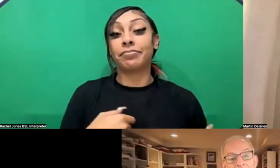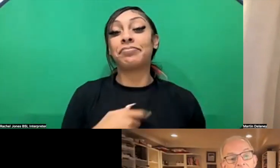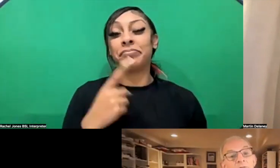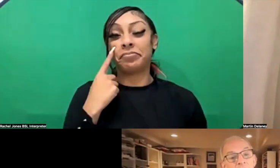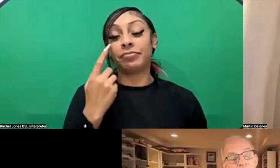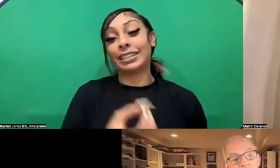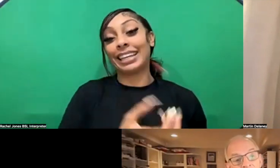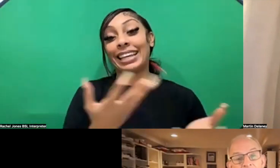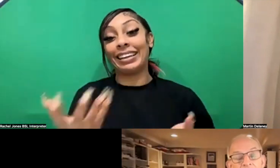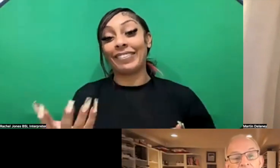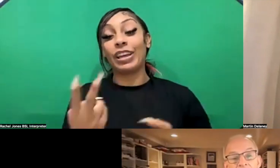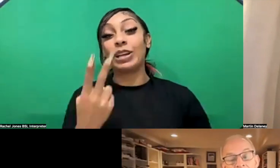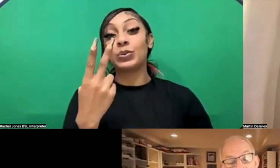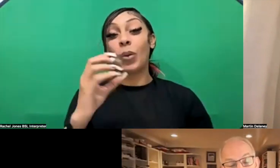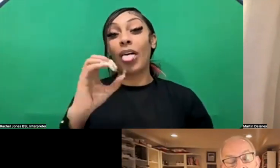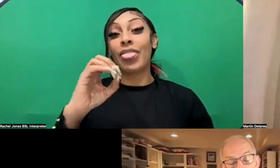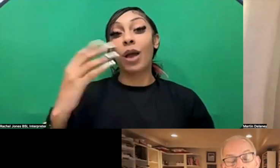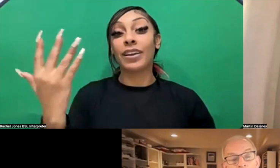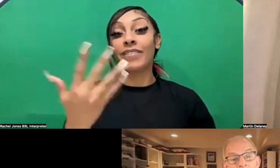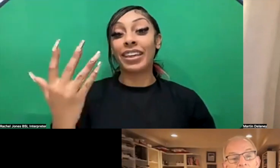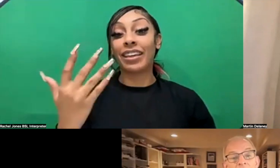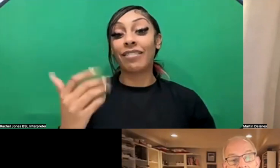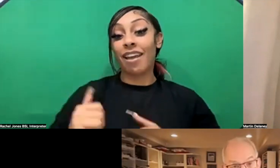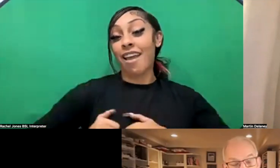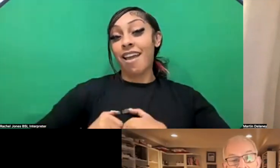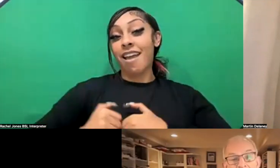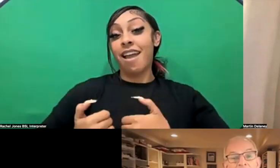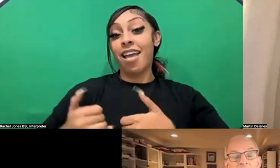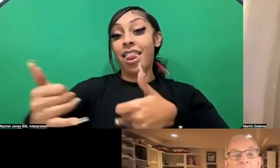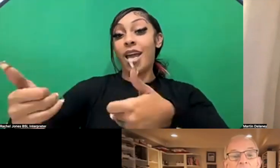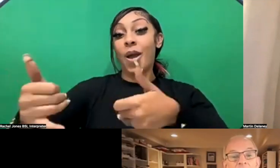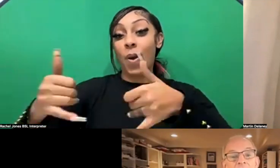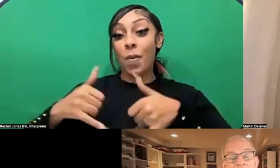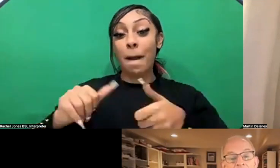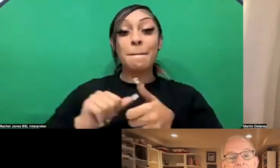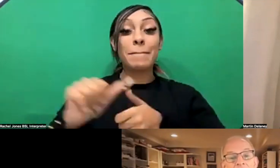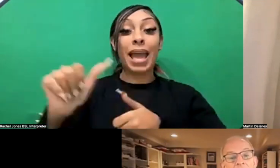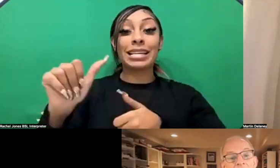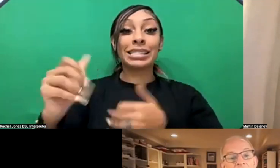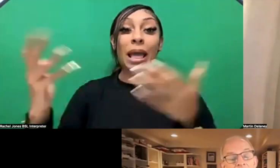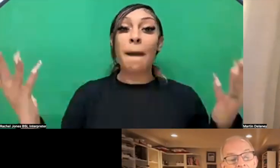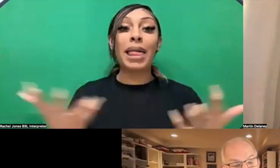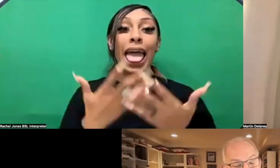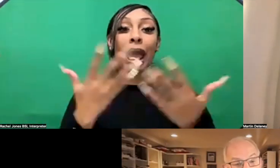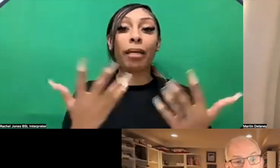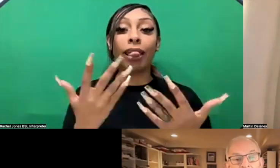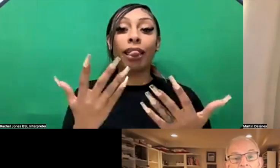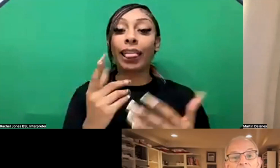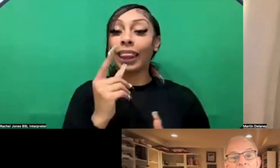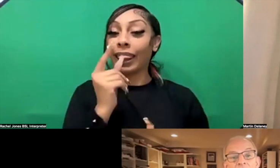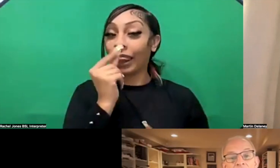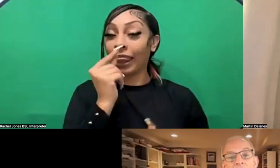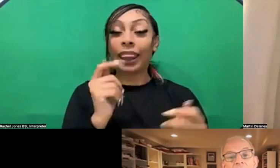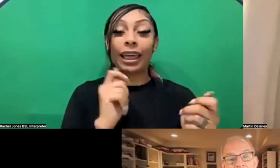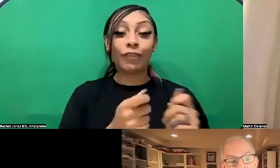And in 2015, they very kindly awarded LinnStrument the best playable instrument. And they invited me to come to